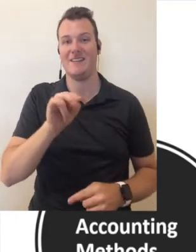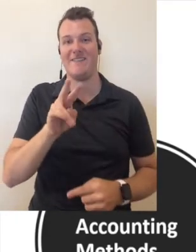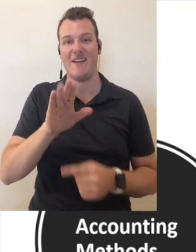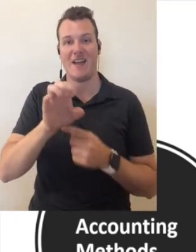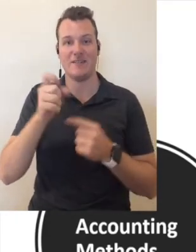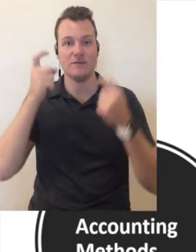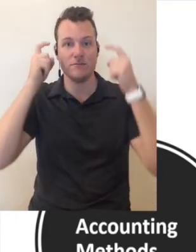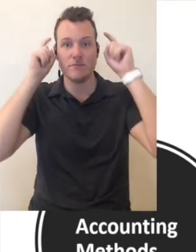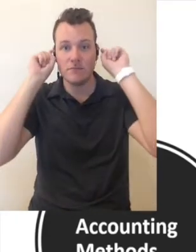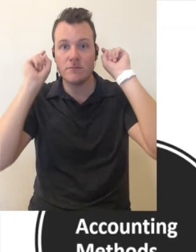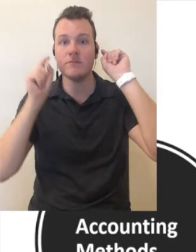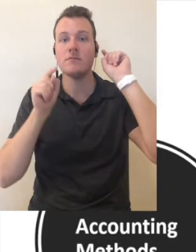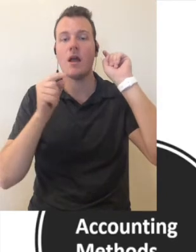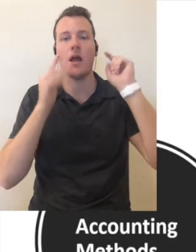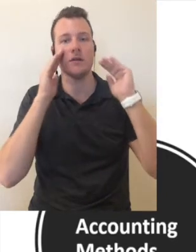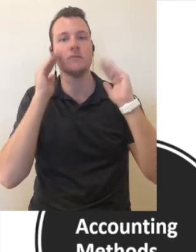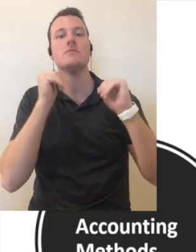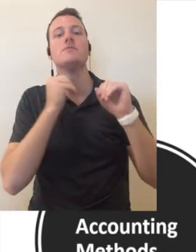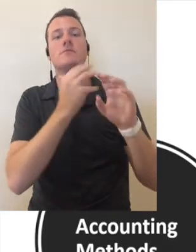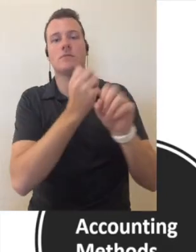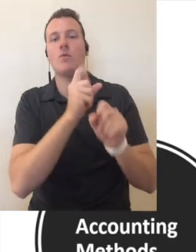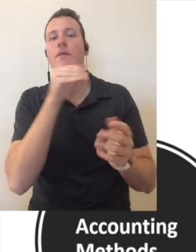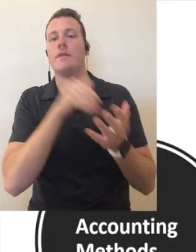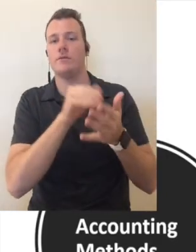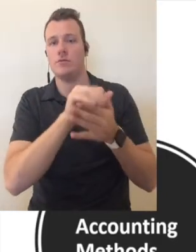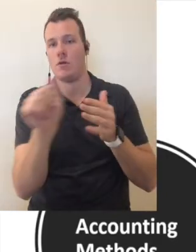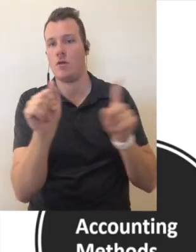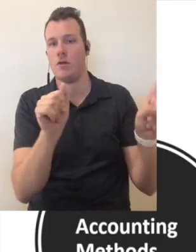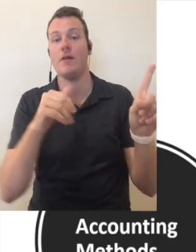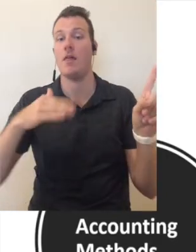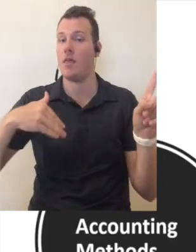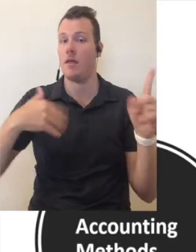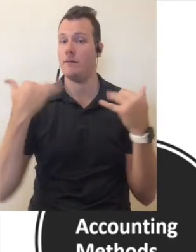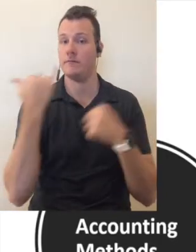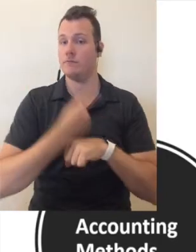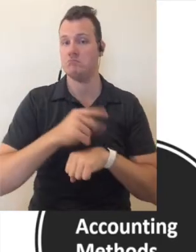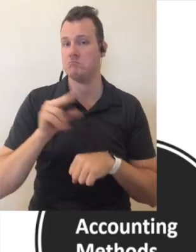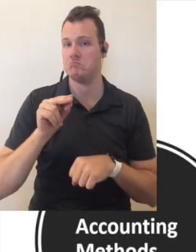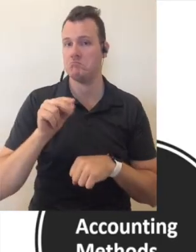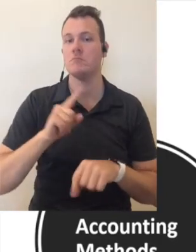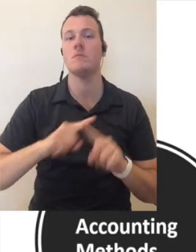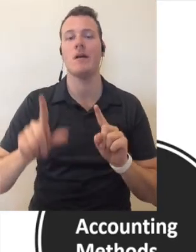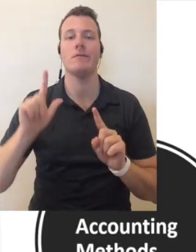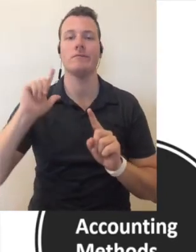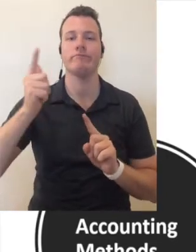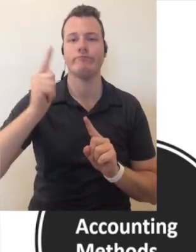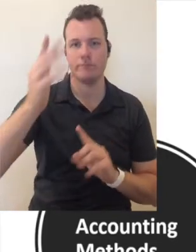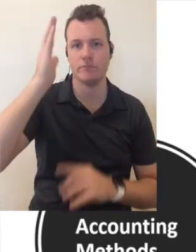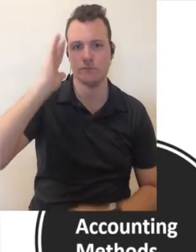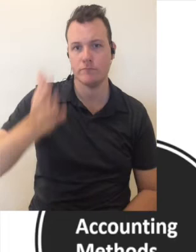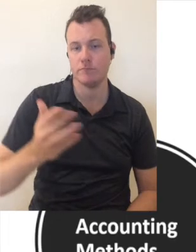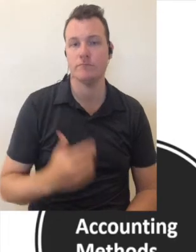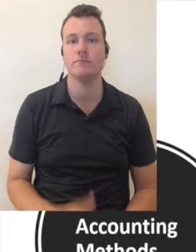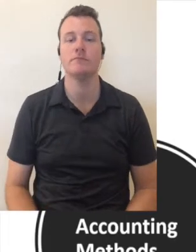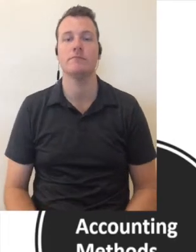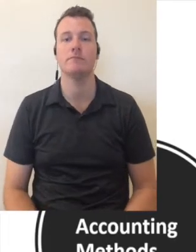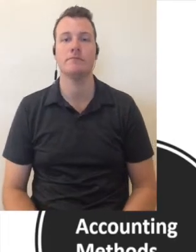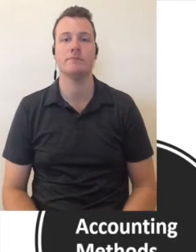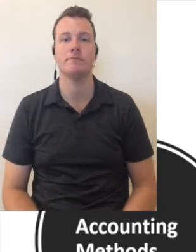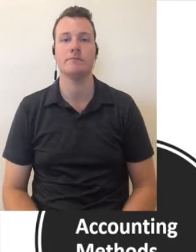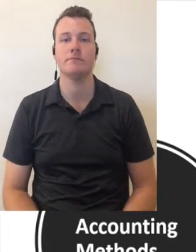took this device and I'm expecting to receive $1,000 for it. I didn't get it today, but I'm going to get it at some